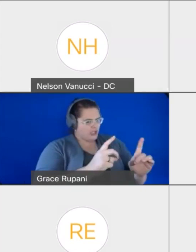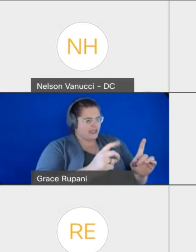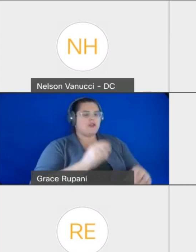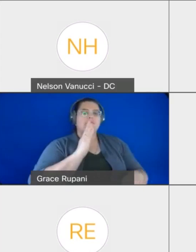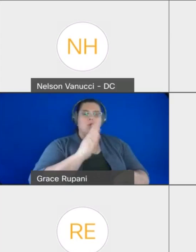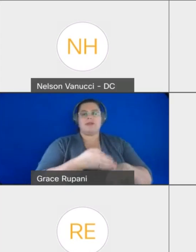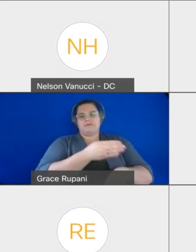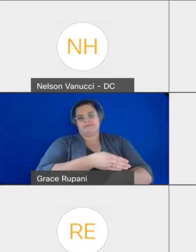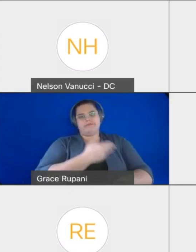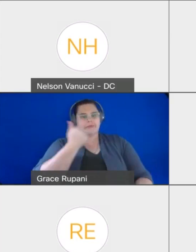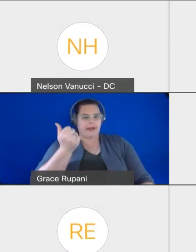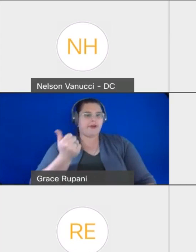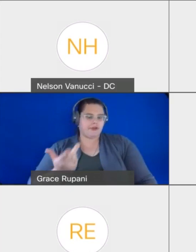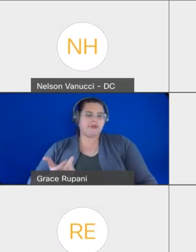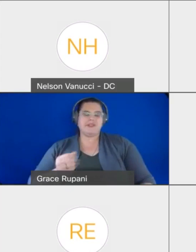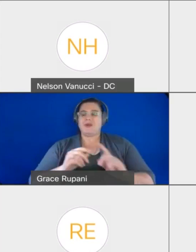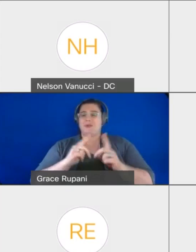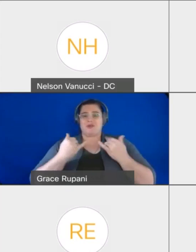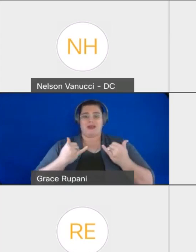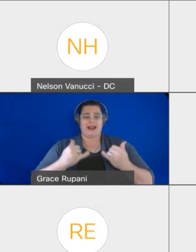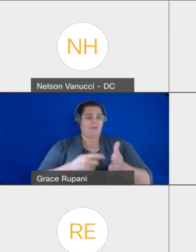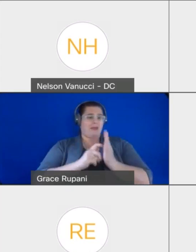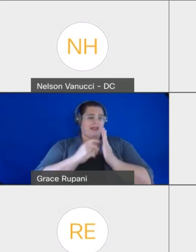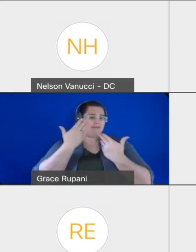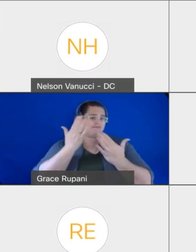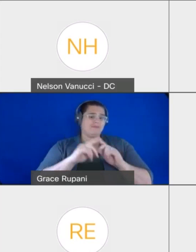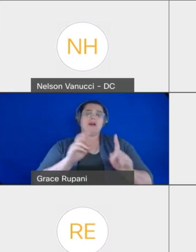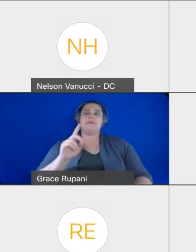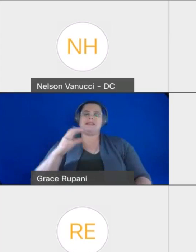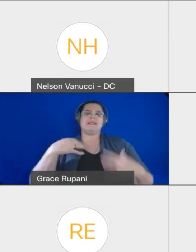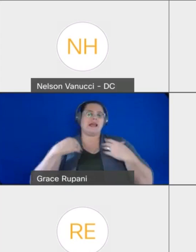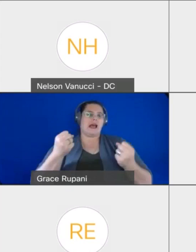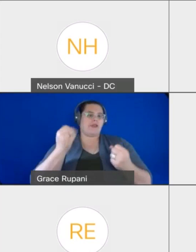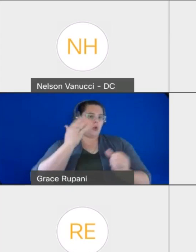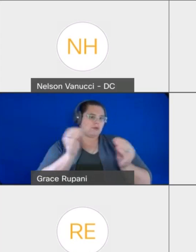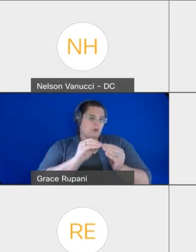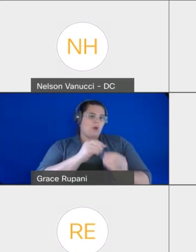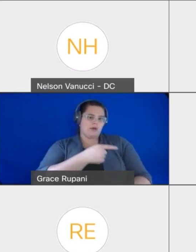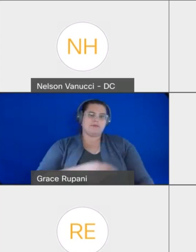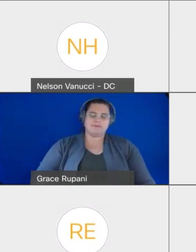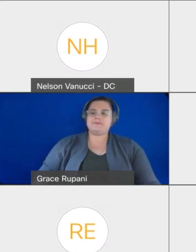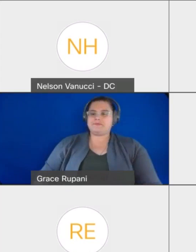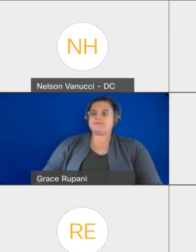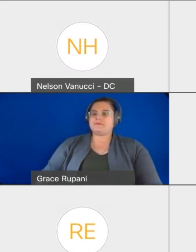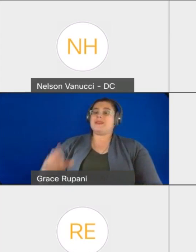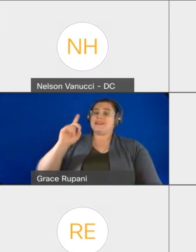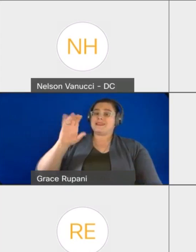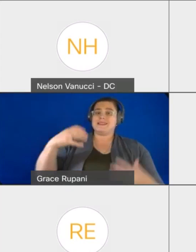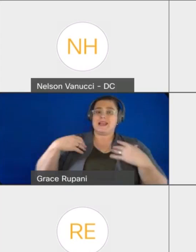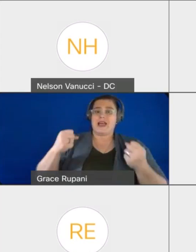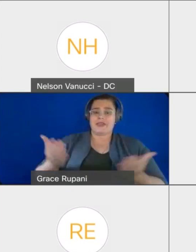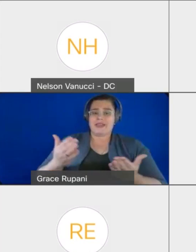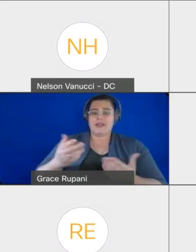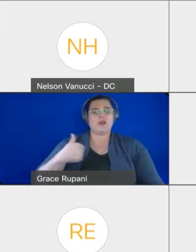being mandated, but DC Health may have other information about that. Hi, good afternoon, everyone. We have no intention